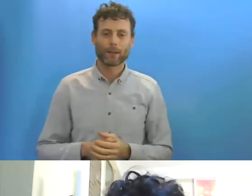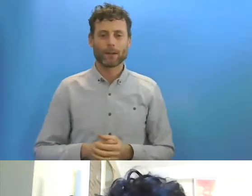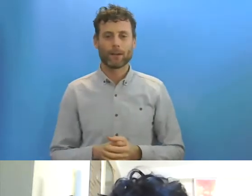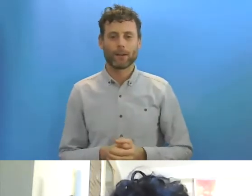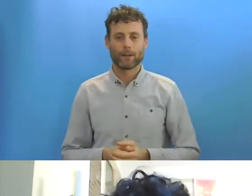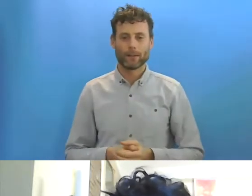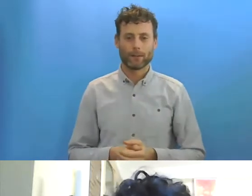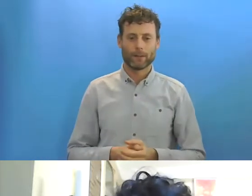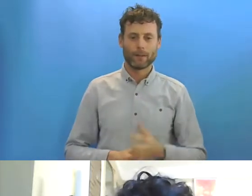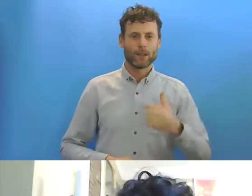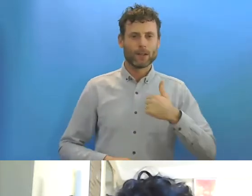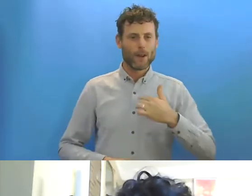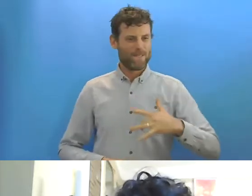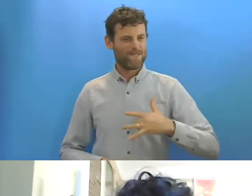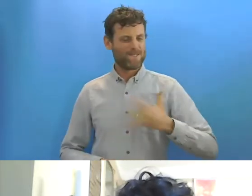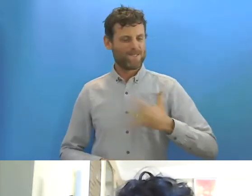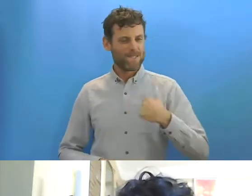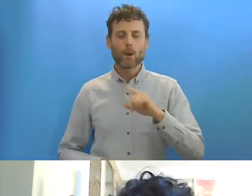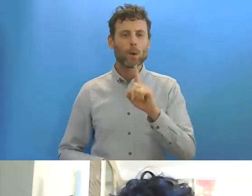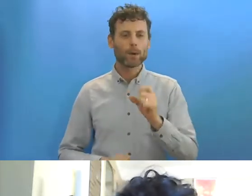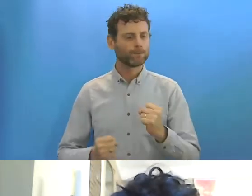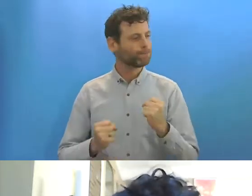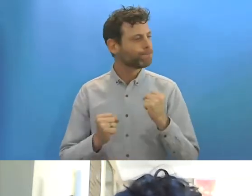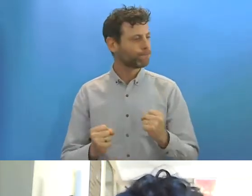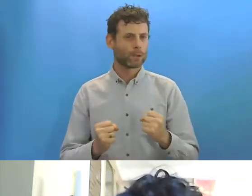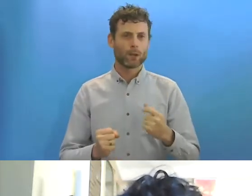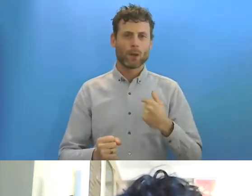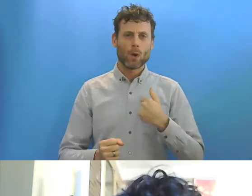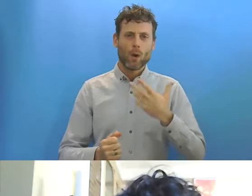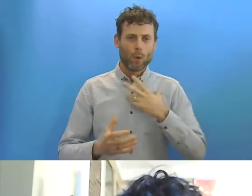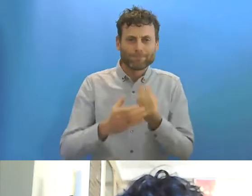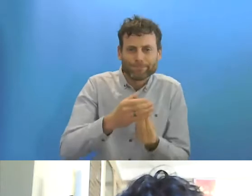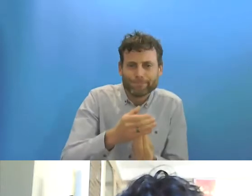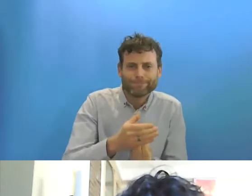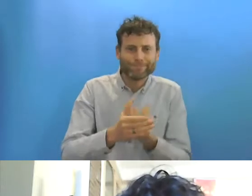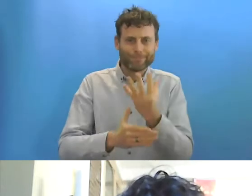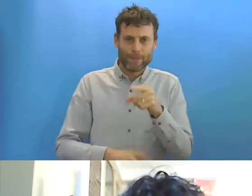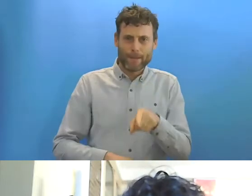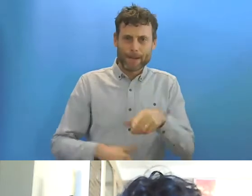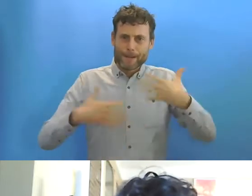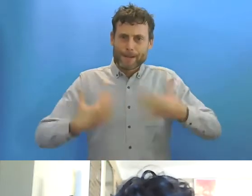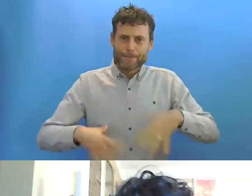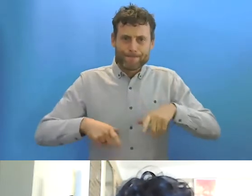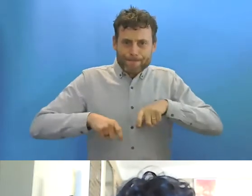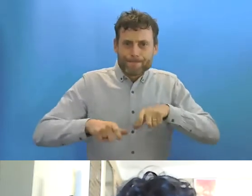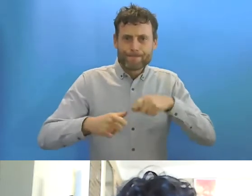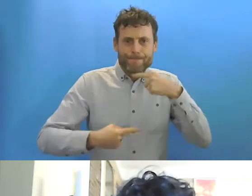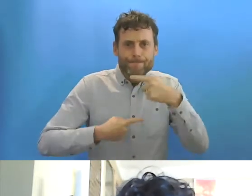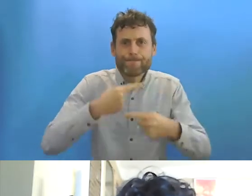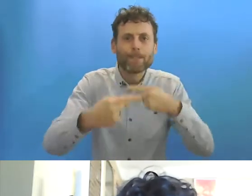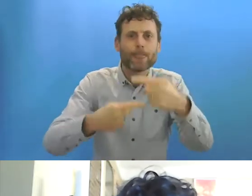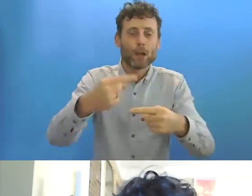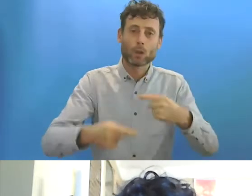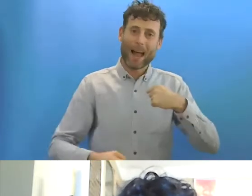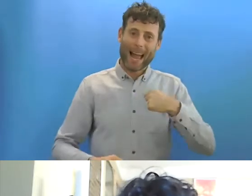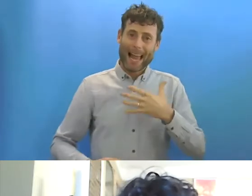very committed to kind of building something in the long run and putting in those steps, step by step to do that.